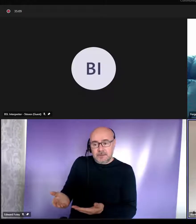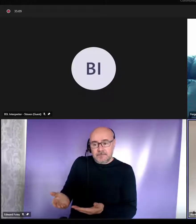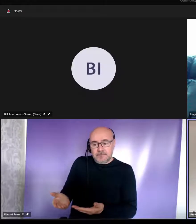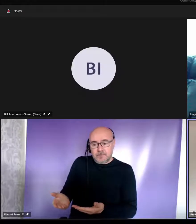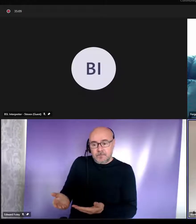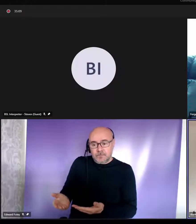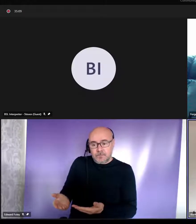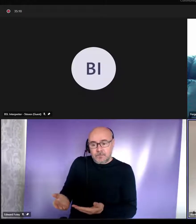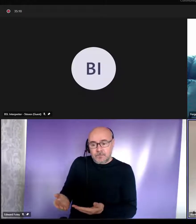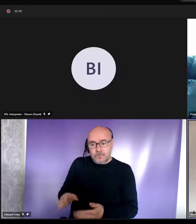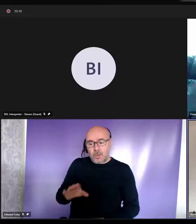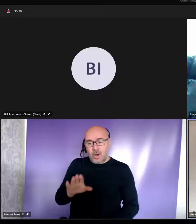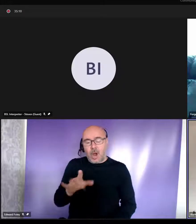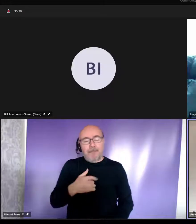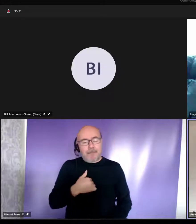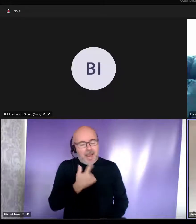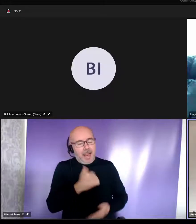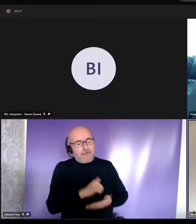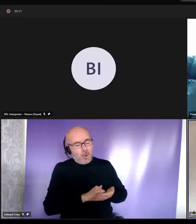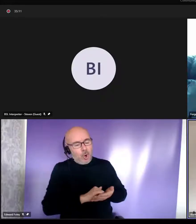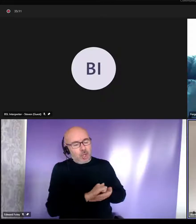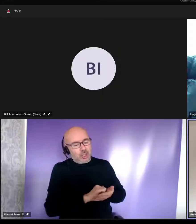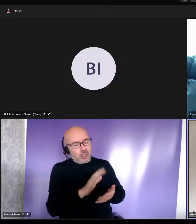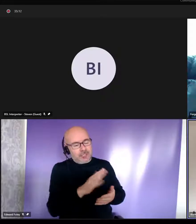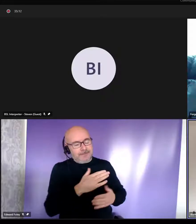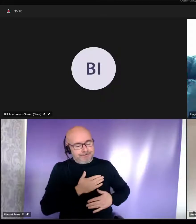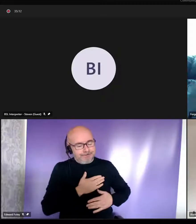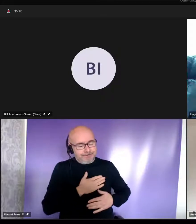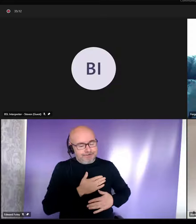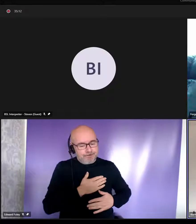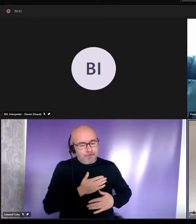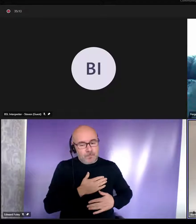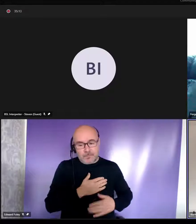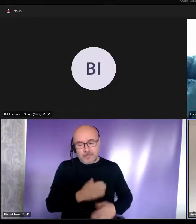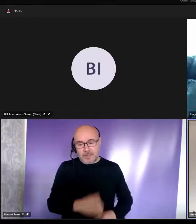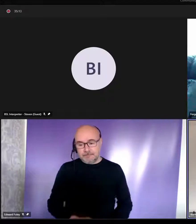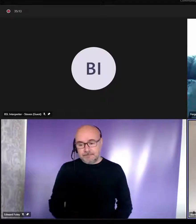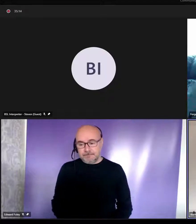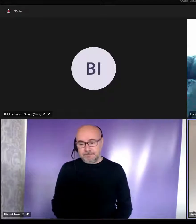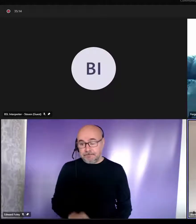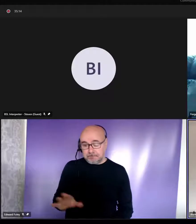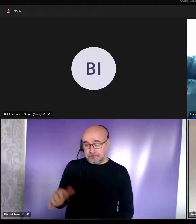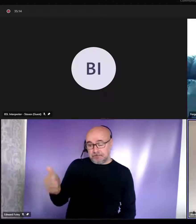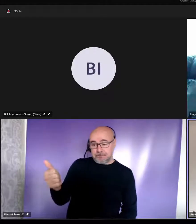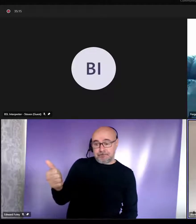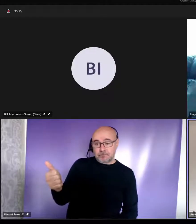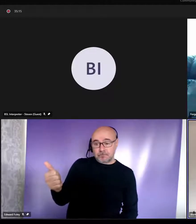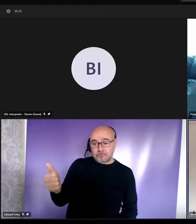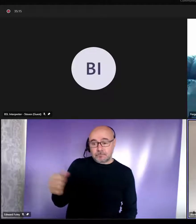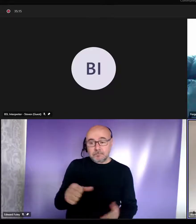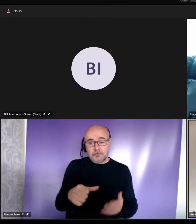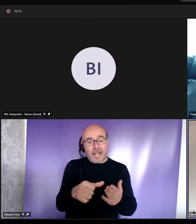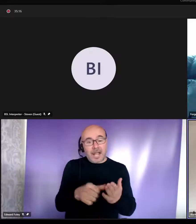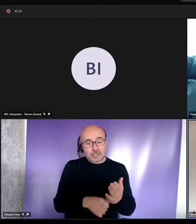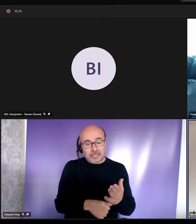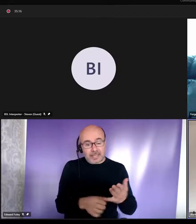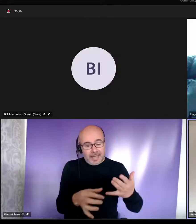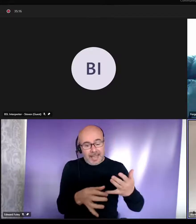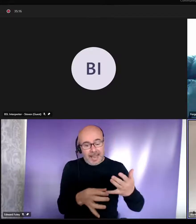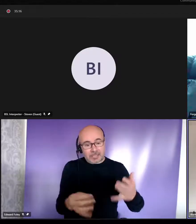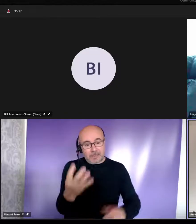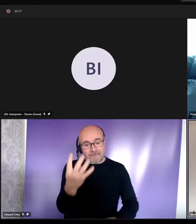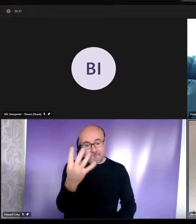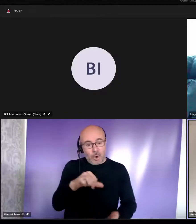My apologies, Chair. Okay. No, that's all right. It's agenda item number 4, the capital